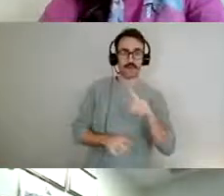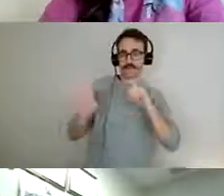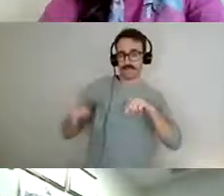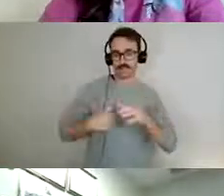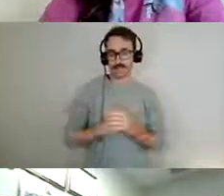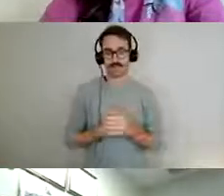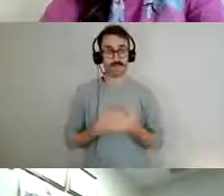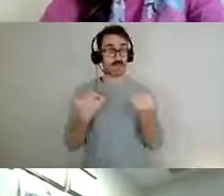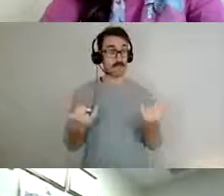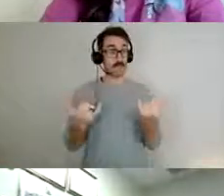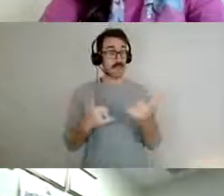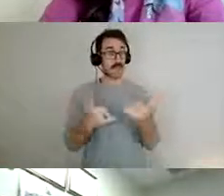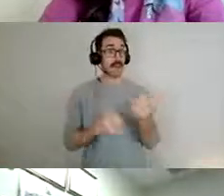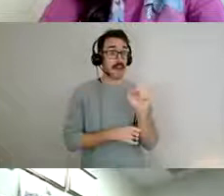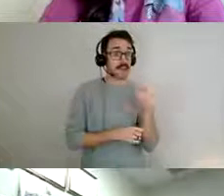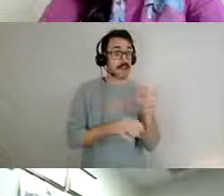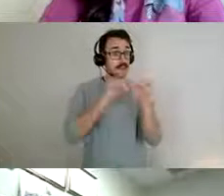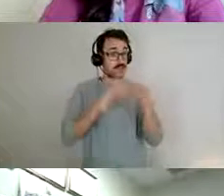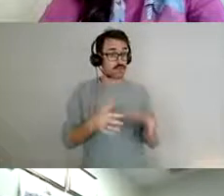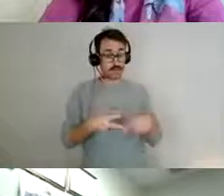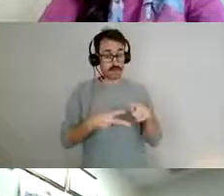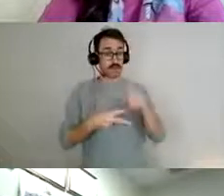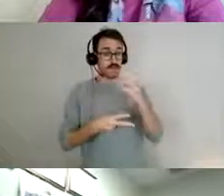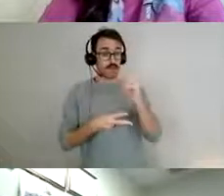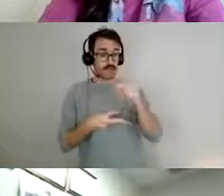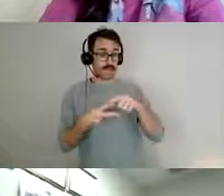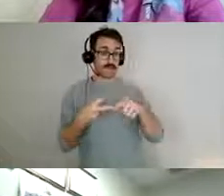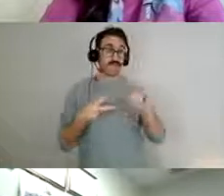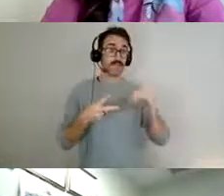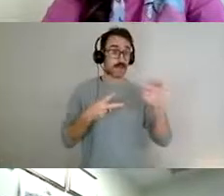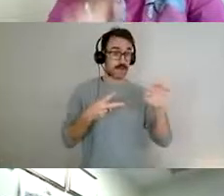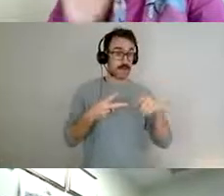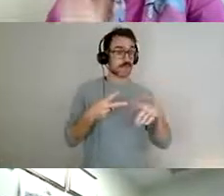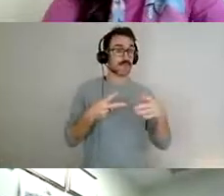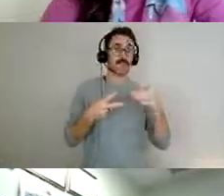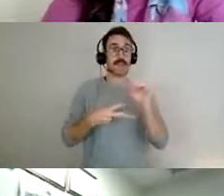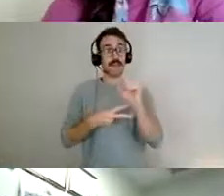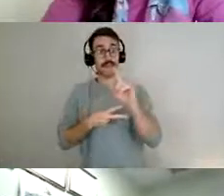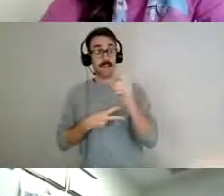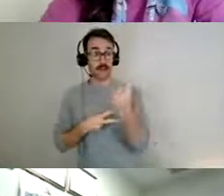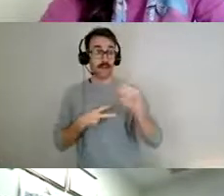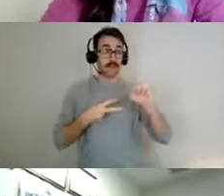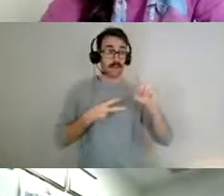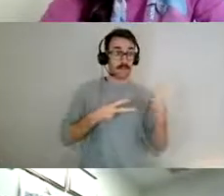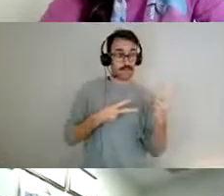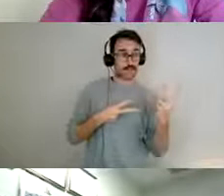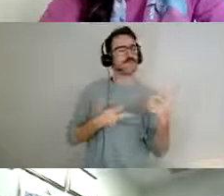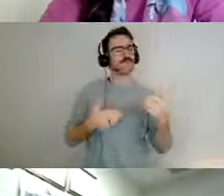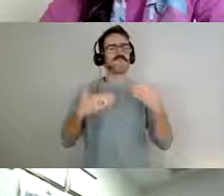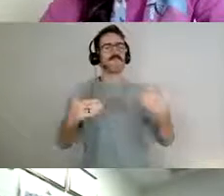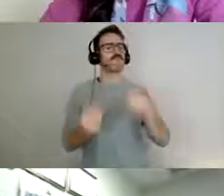and Joanne here to sign language interpret, and feel free to change your view to gallery view